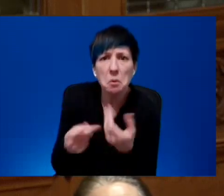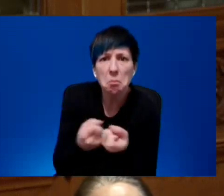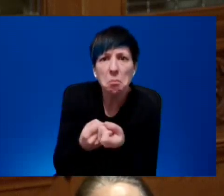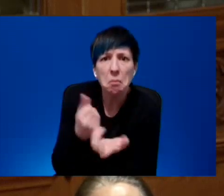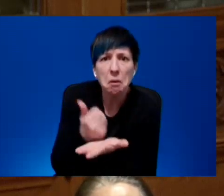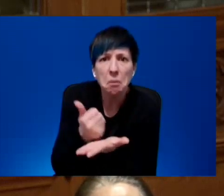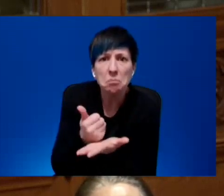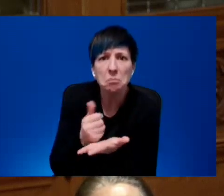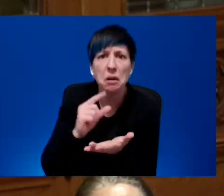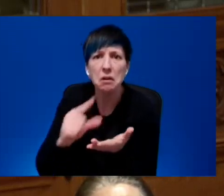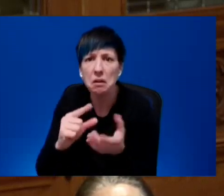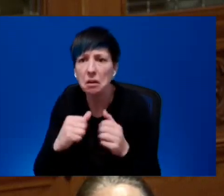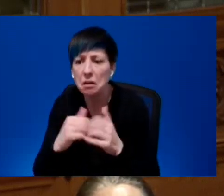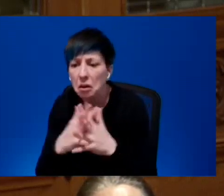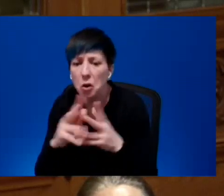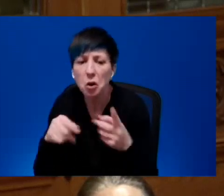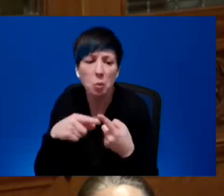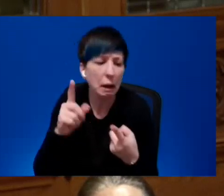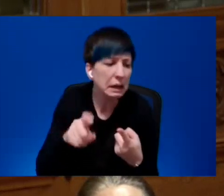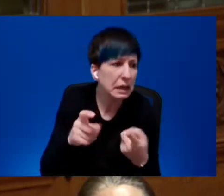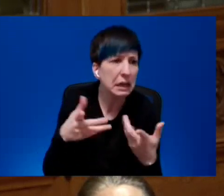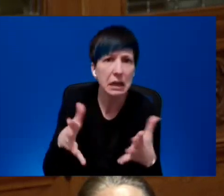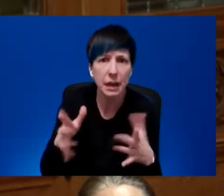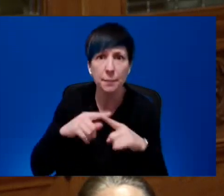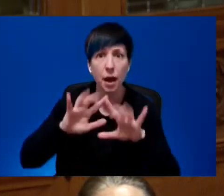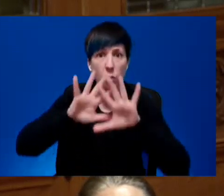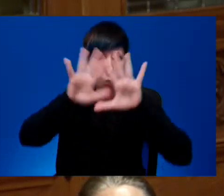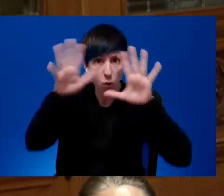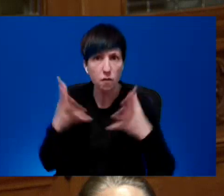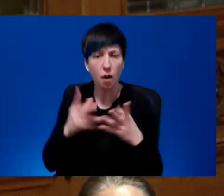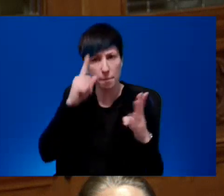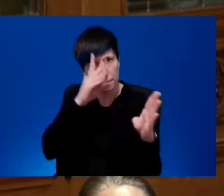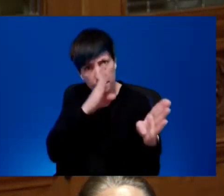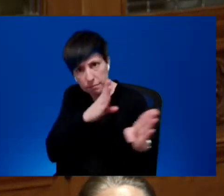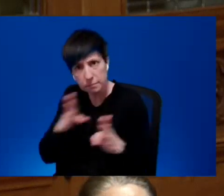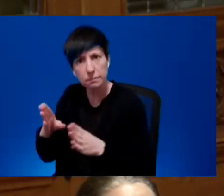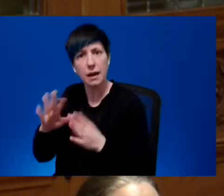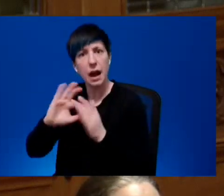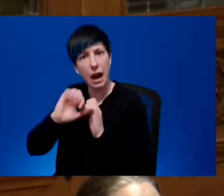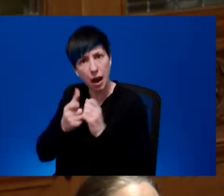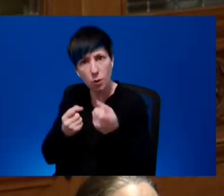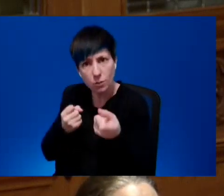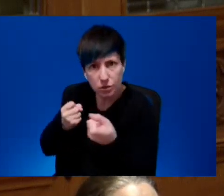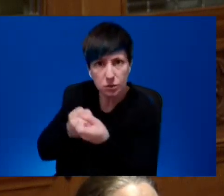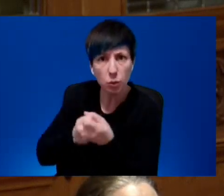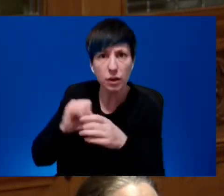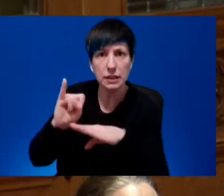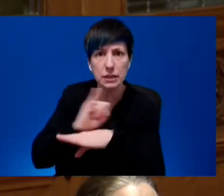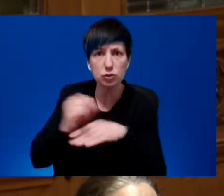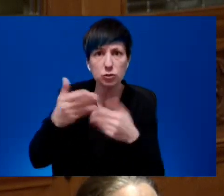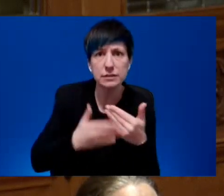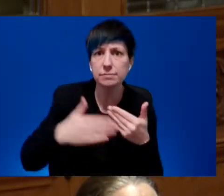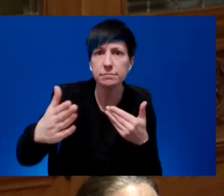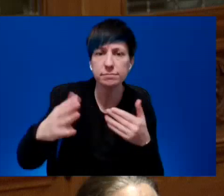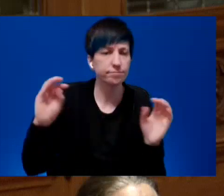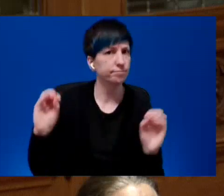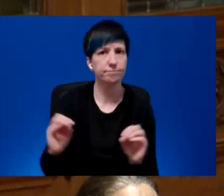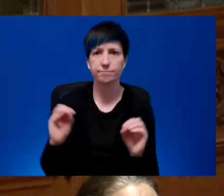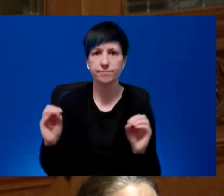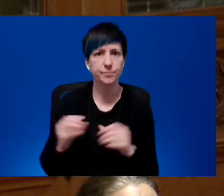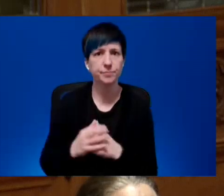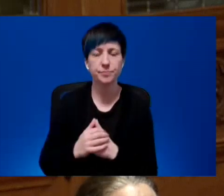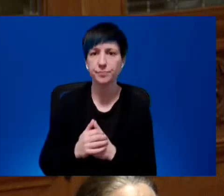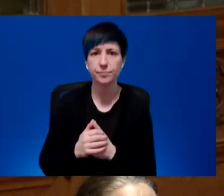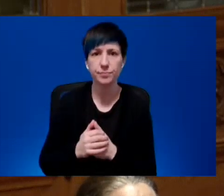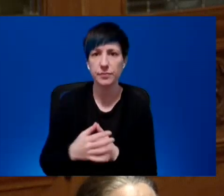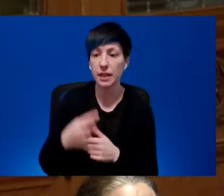need for an overall strategy to sustain the industry. Experts and advocates have been clear on what's